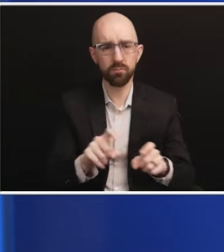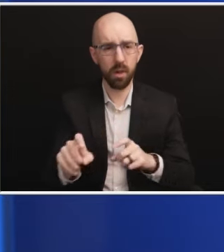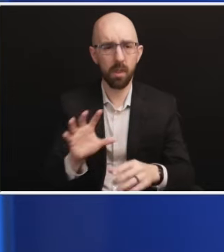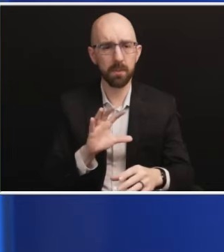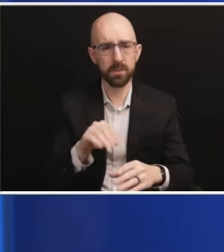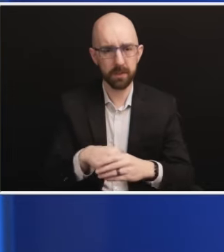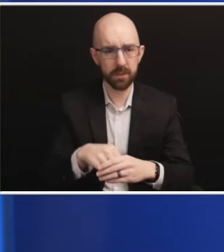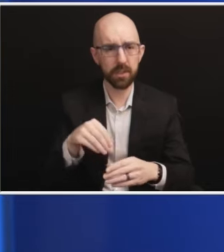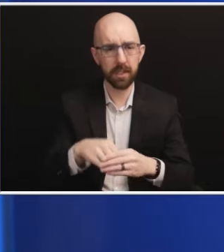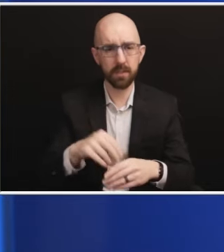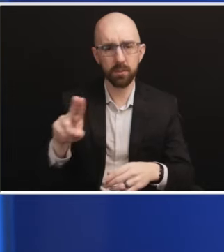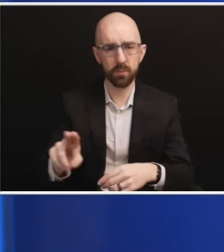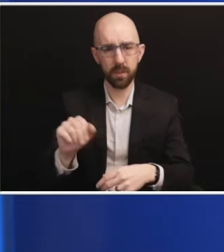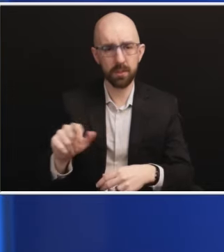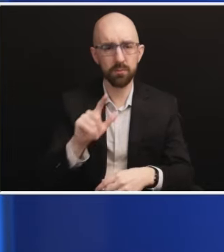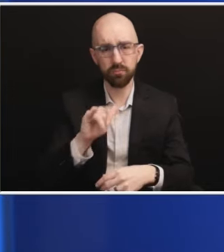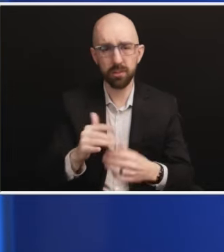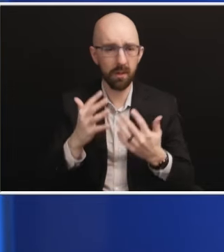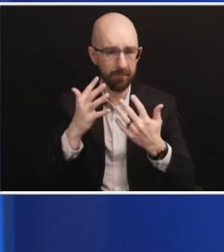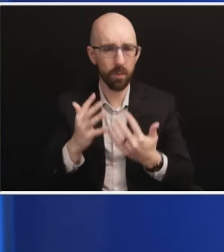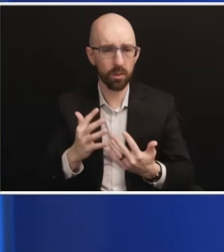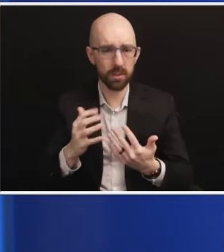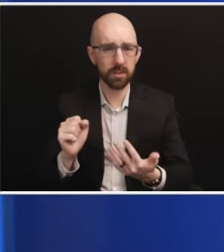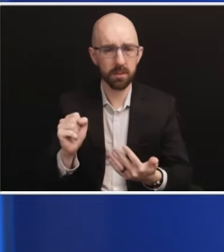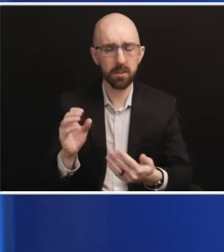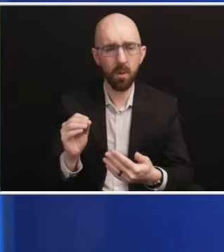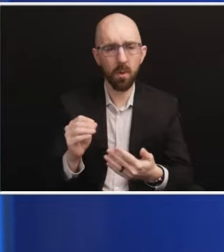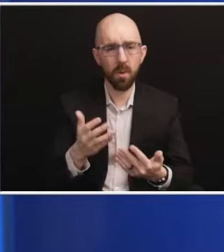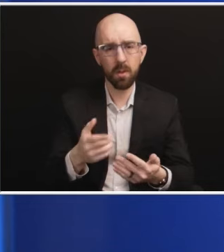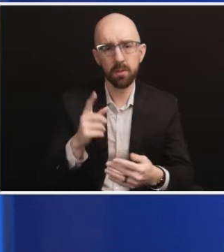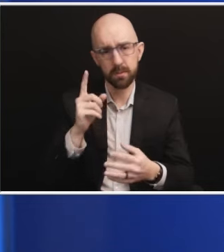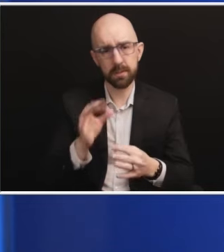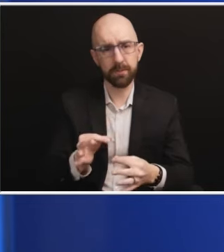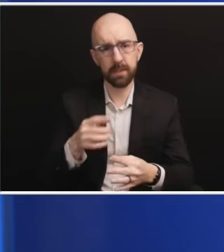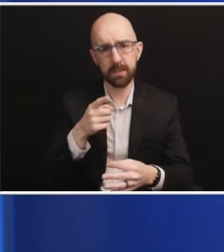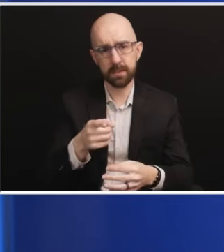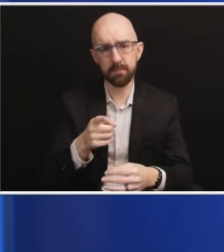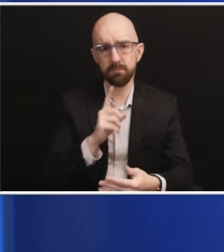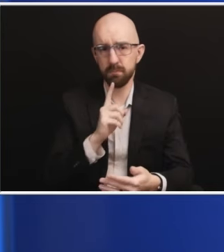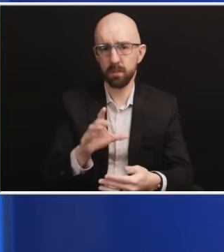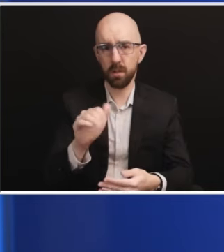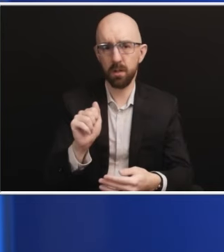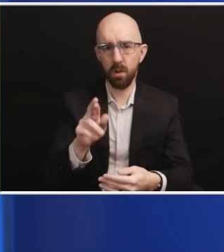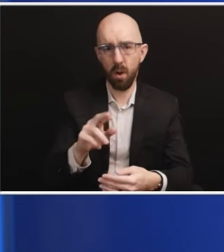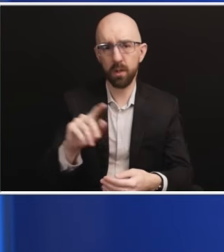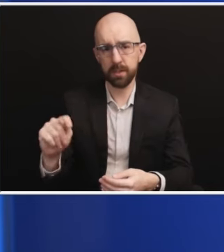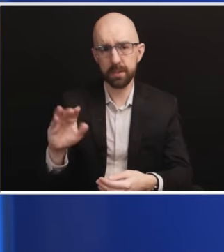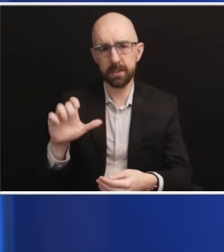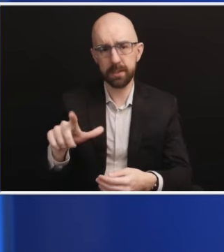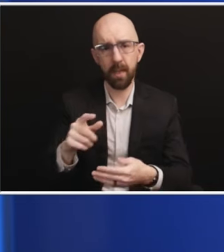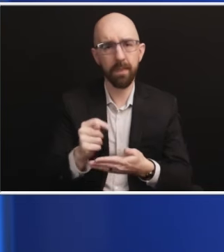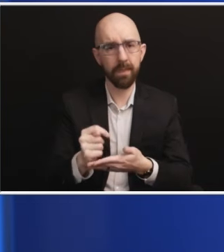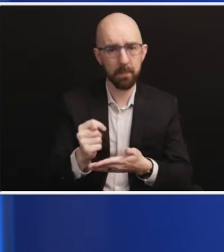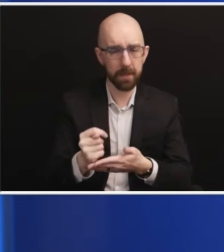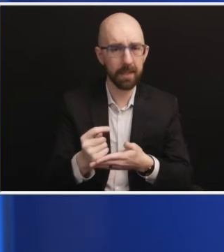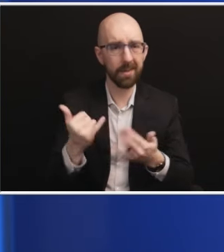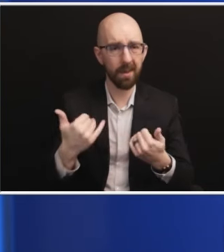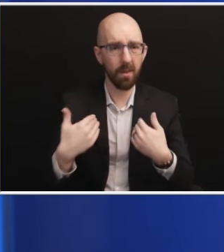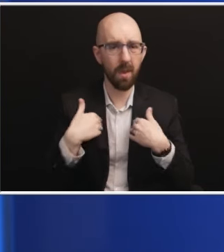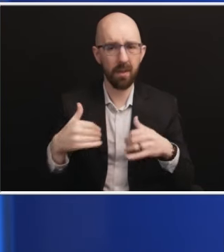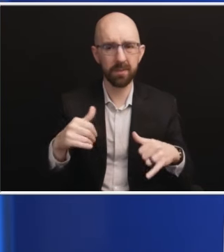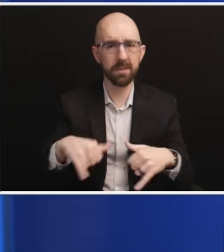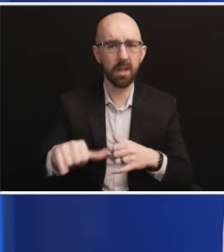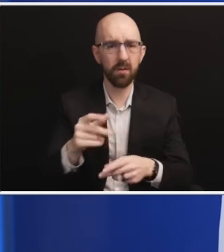United States. It's really very unfortunate. And so this certainly has been the case for CAR T-cell therapy. Here we have now a standard of care for patients